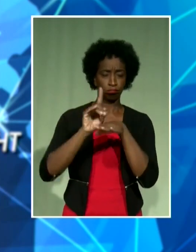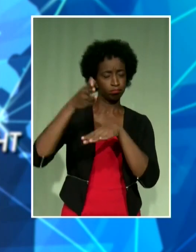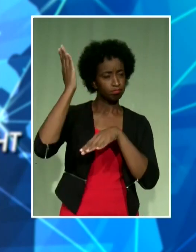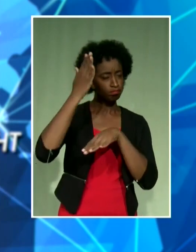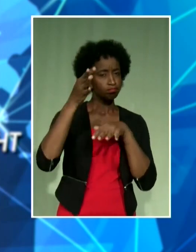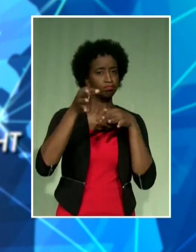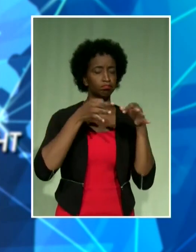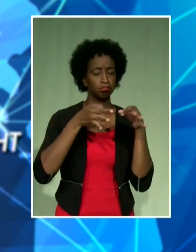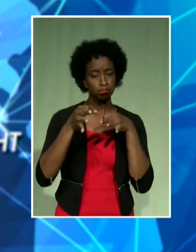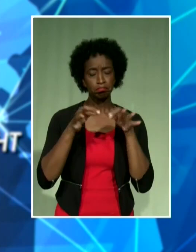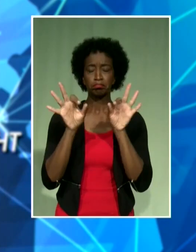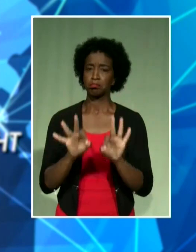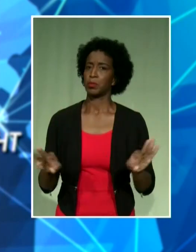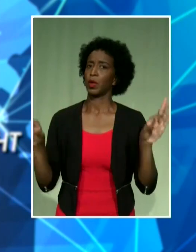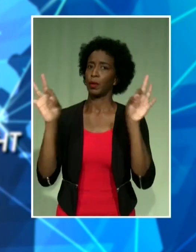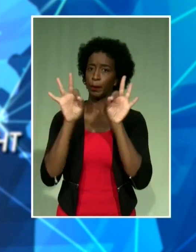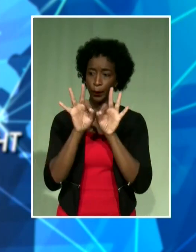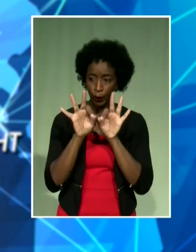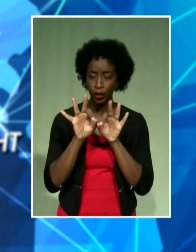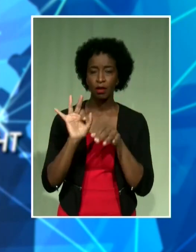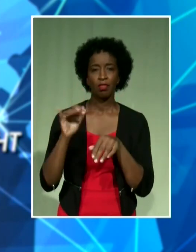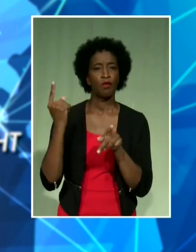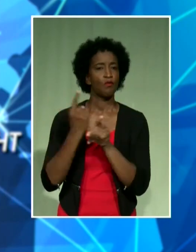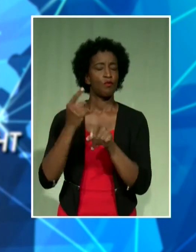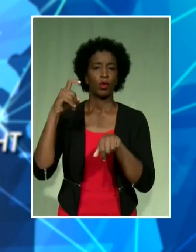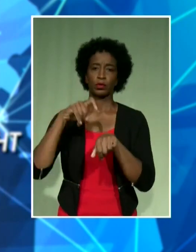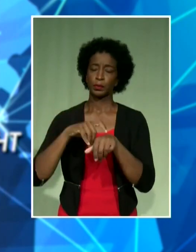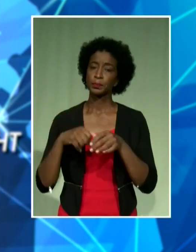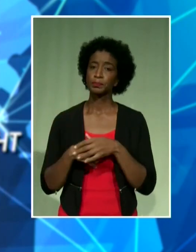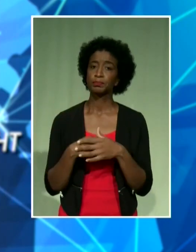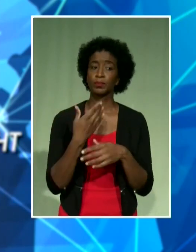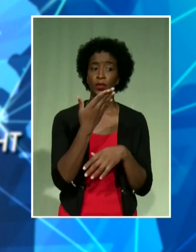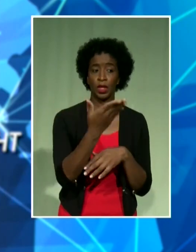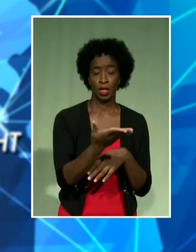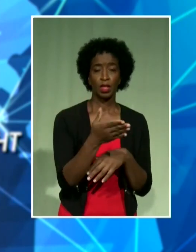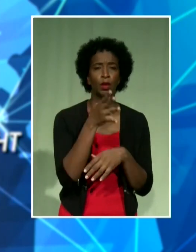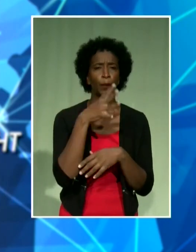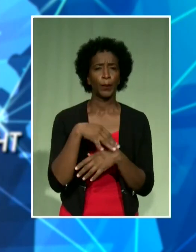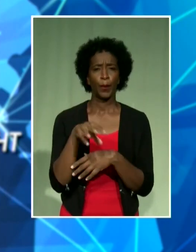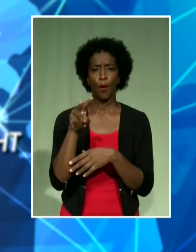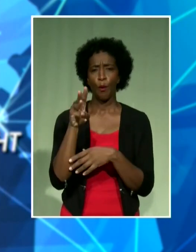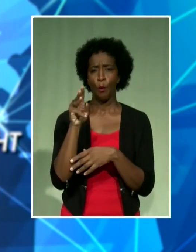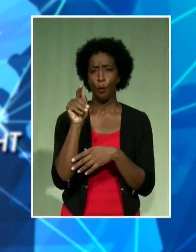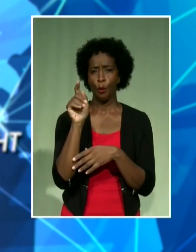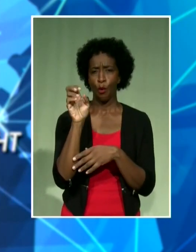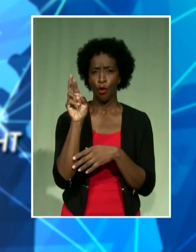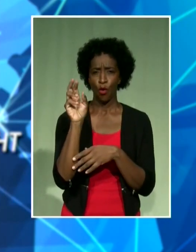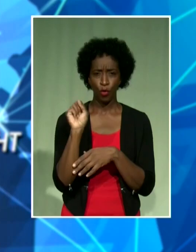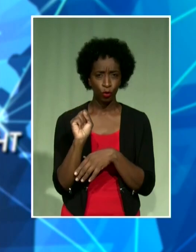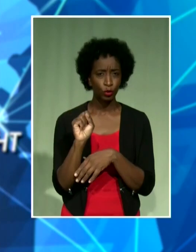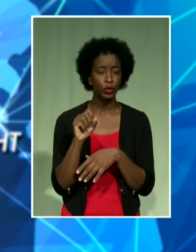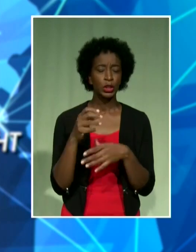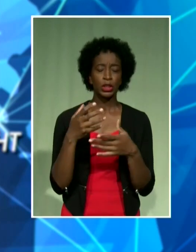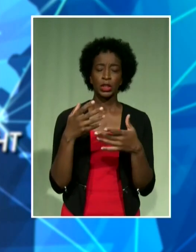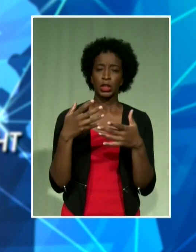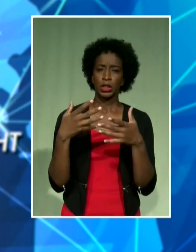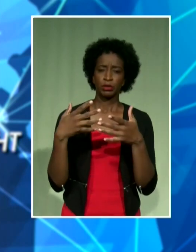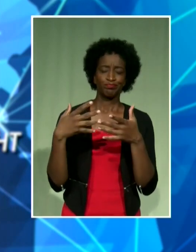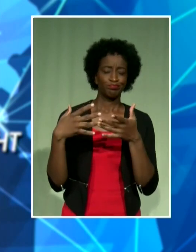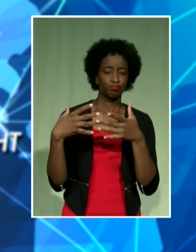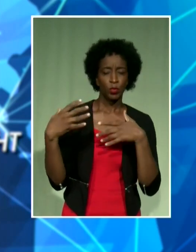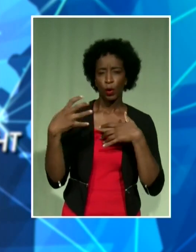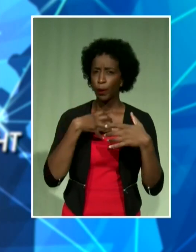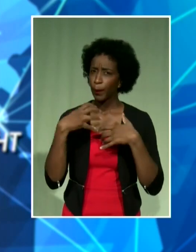well. Ms. Waters told the hearing she has been advocating against the injustices caused by the policy of de-risking both in and outside of the United